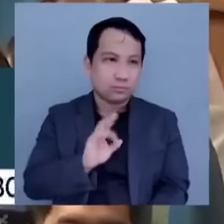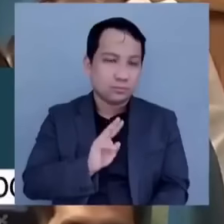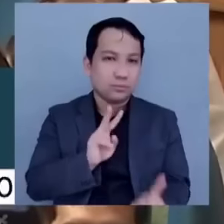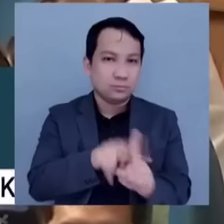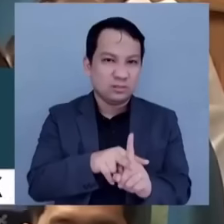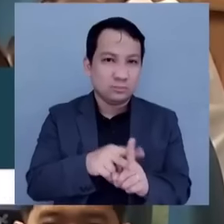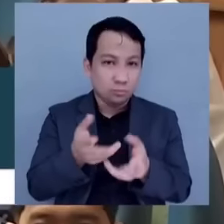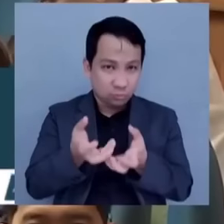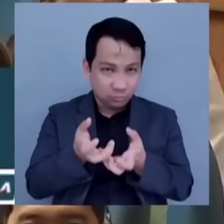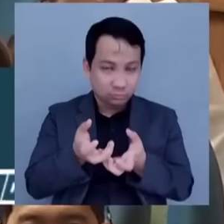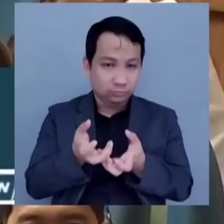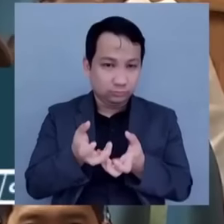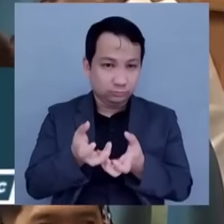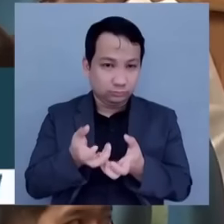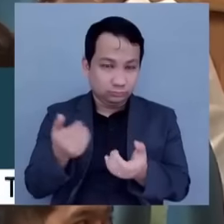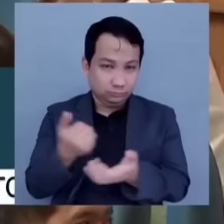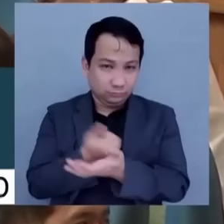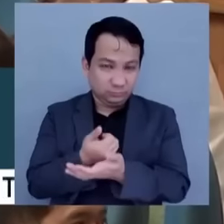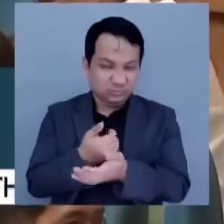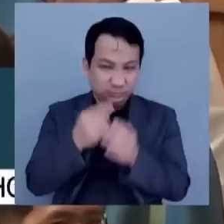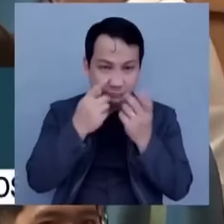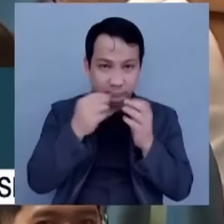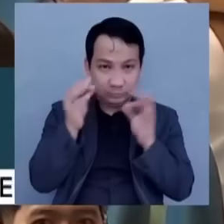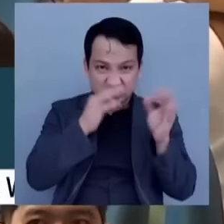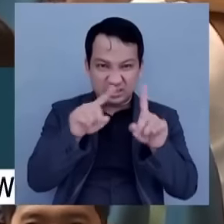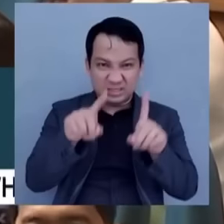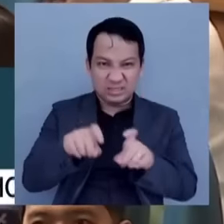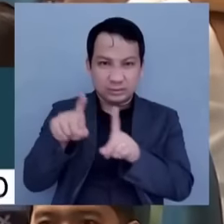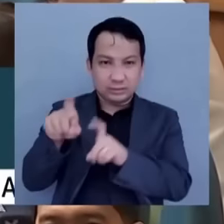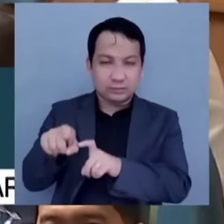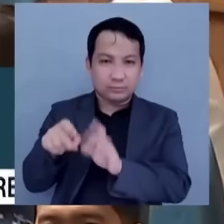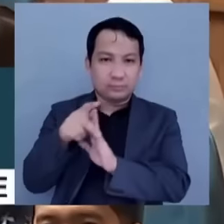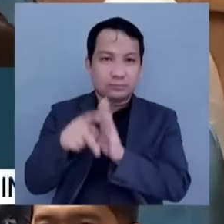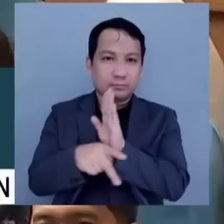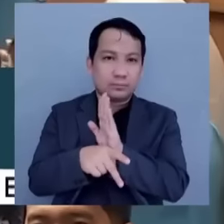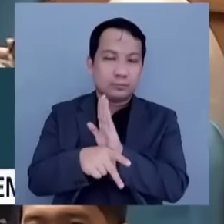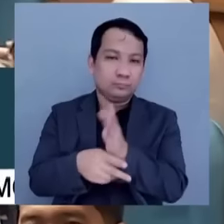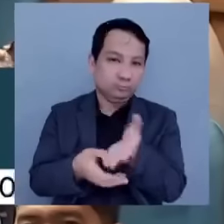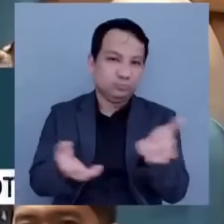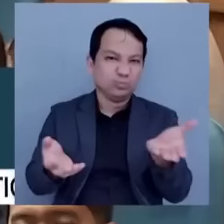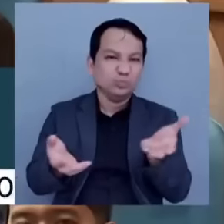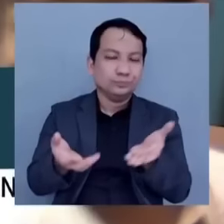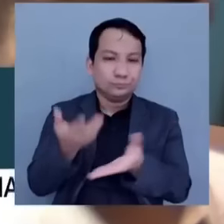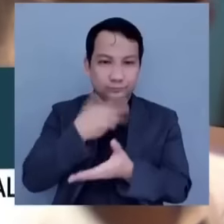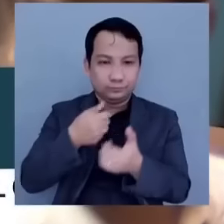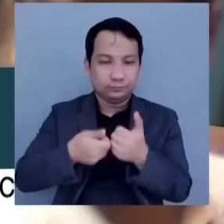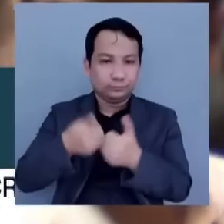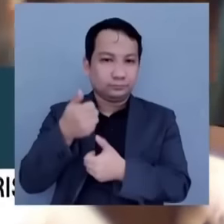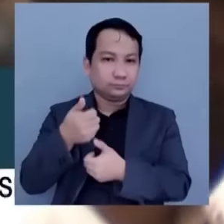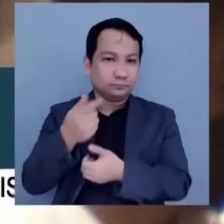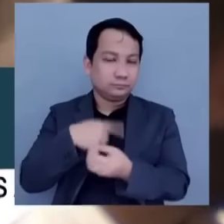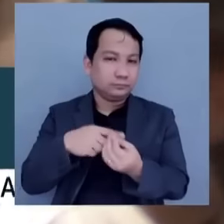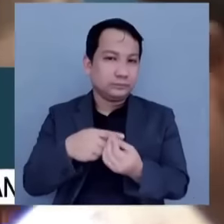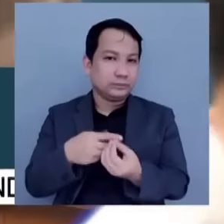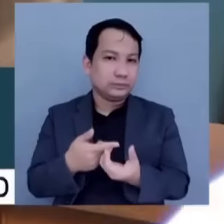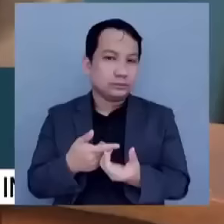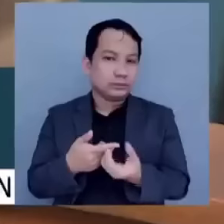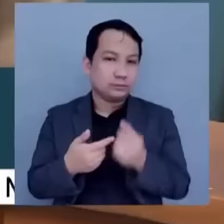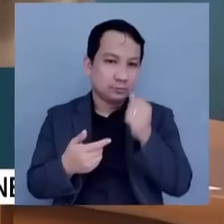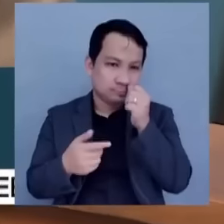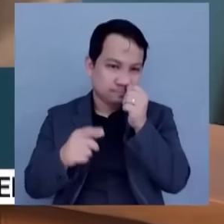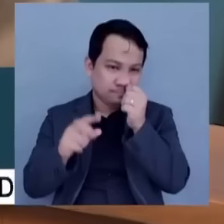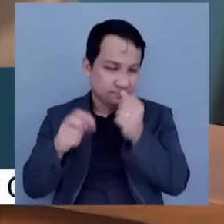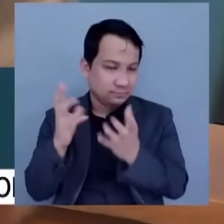which essentially makes the drug test a qualification for candidacy. So these issues they will have